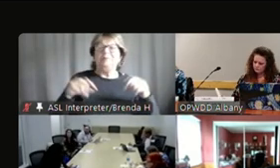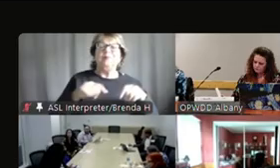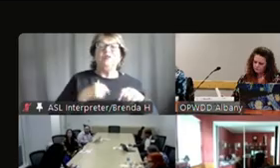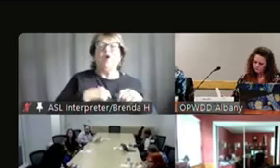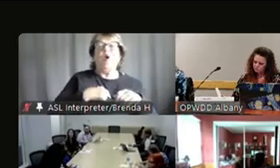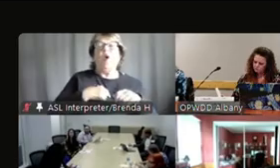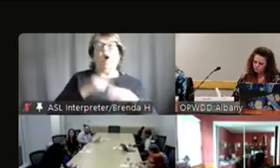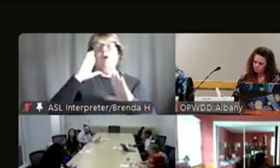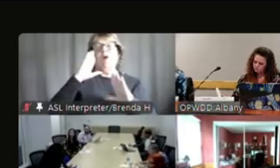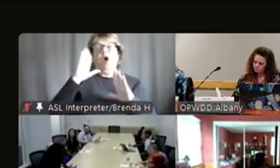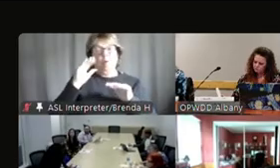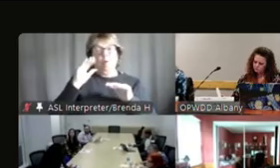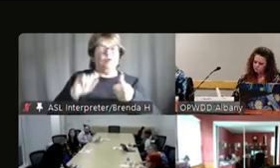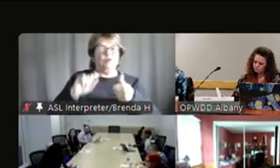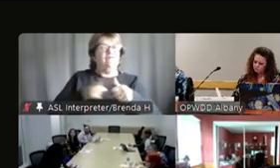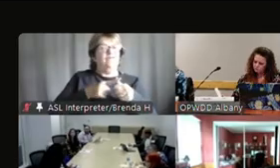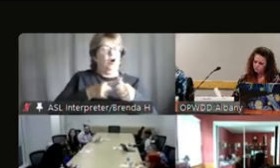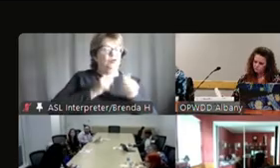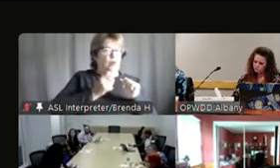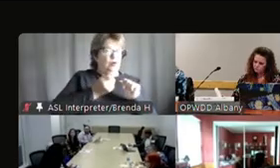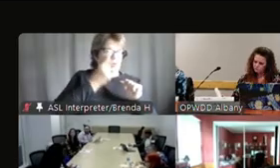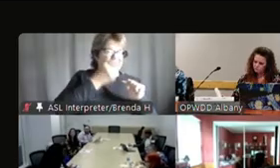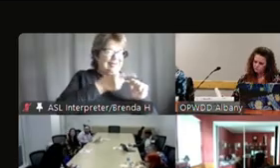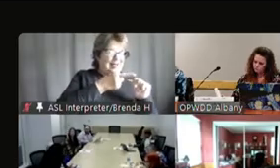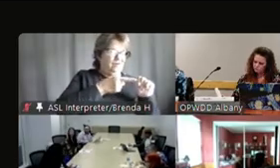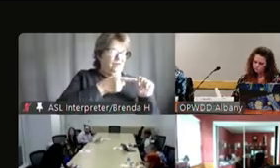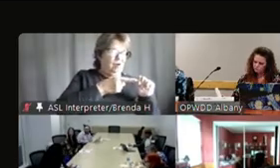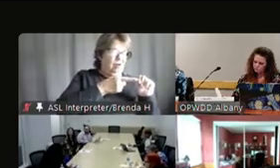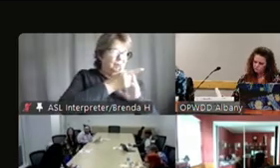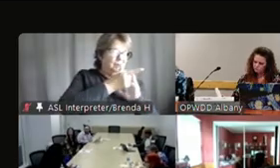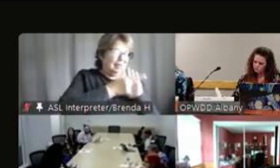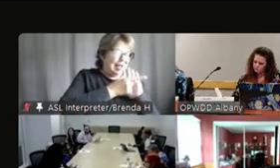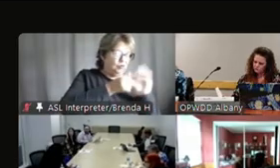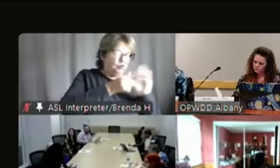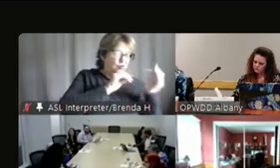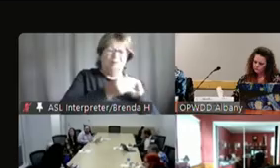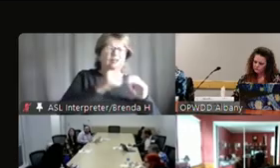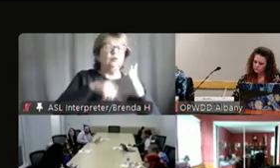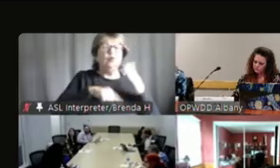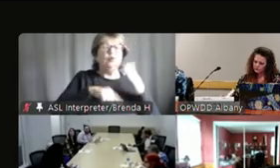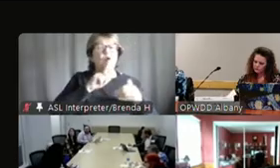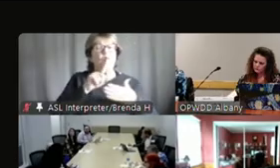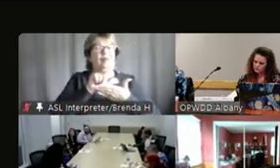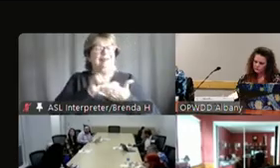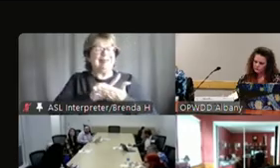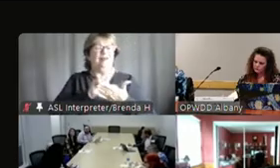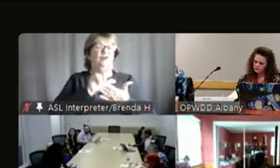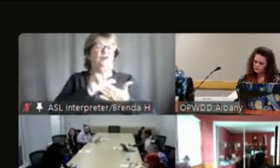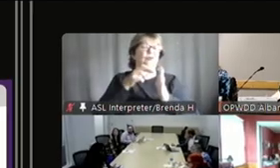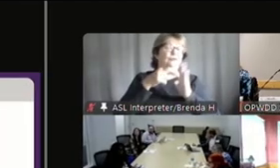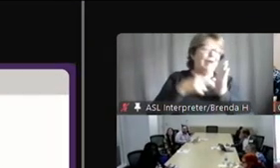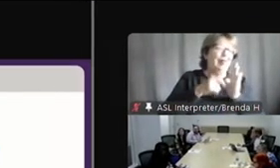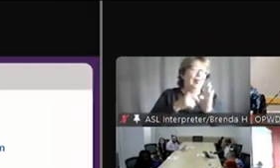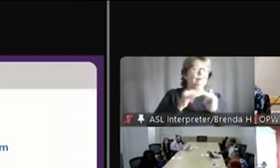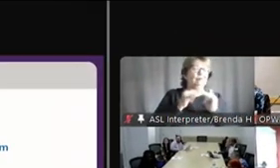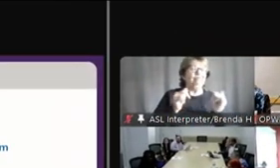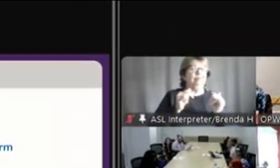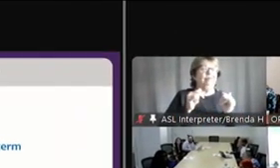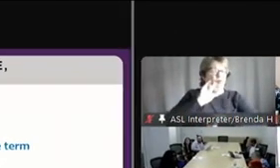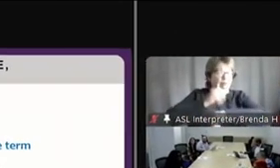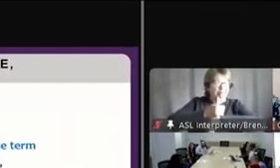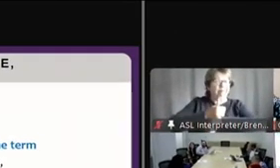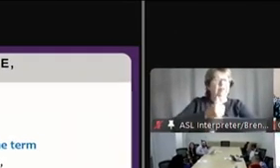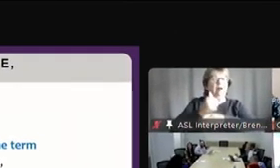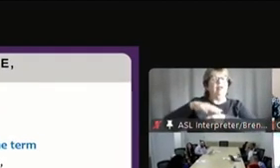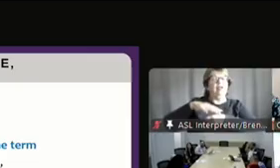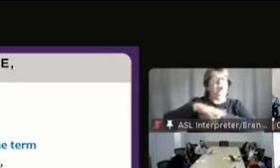understand from Council's office is what are the statutes or regulations that establish the local